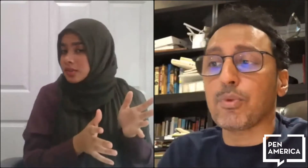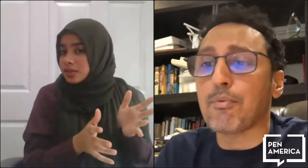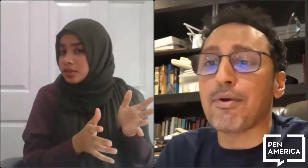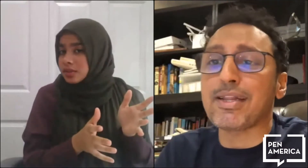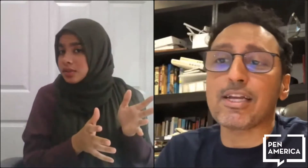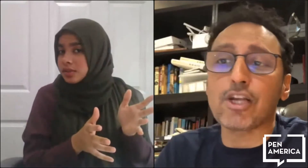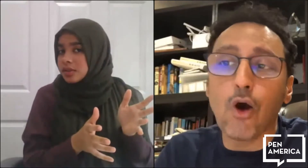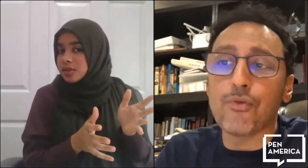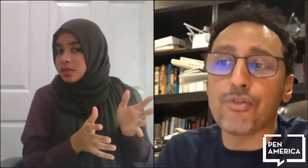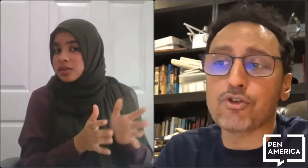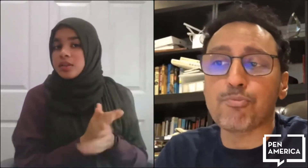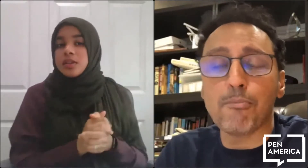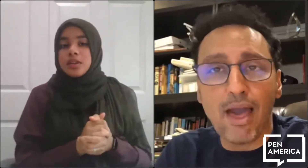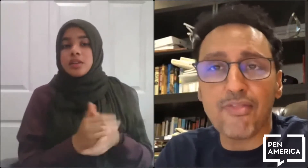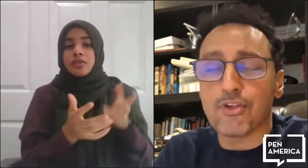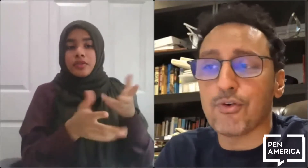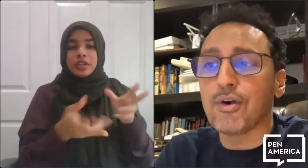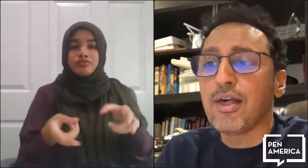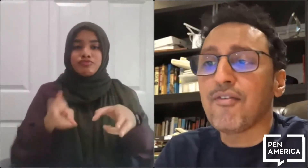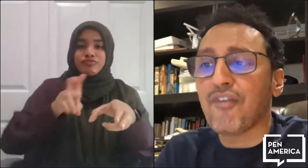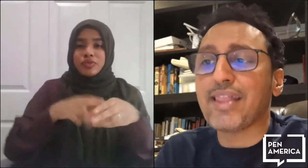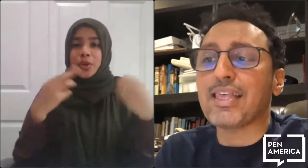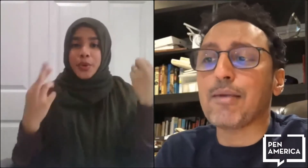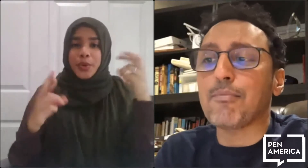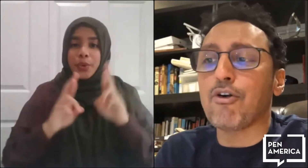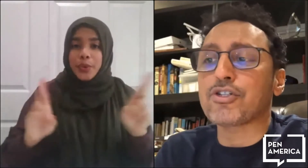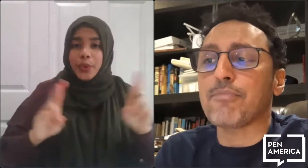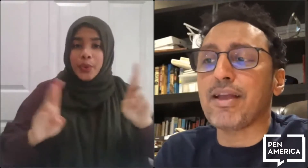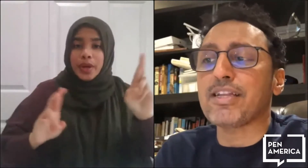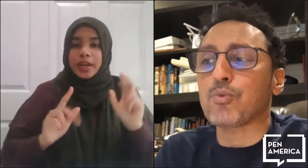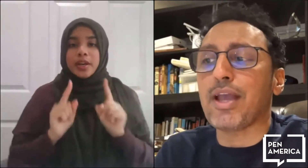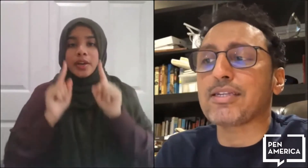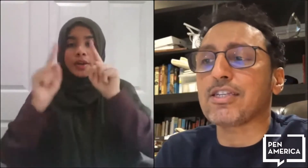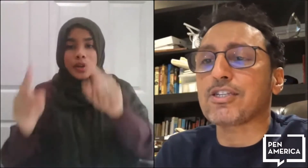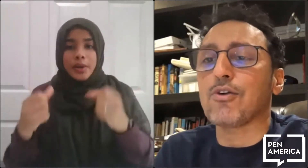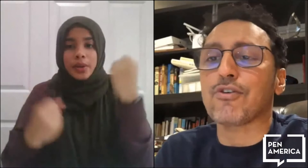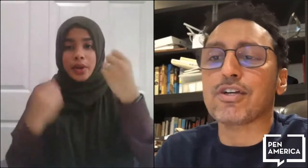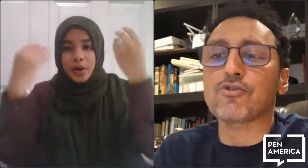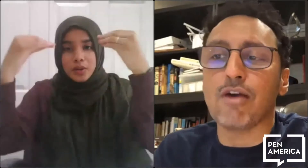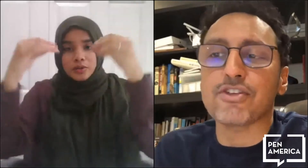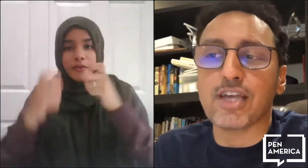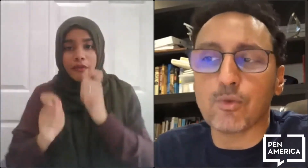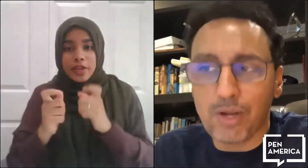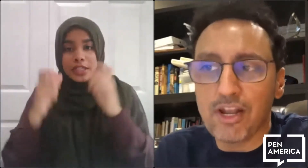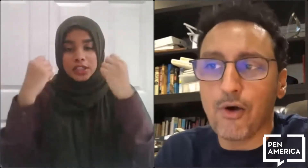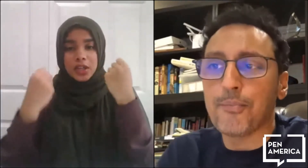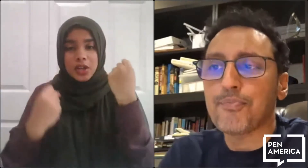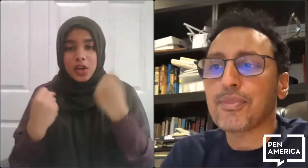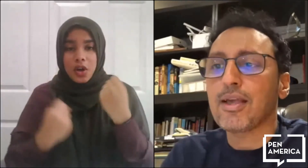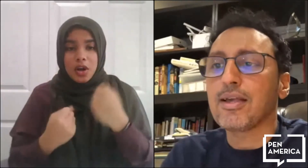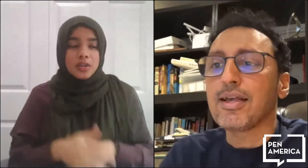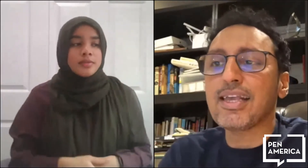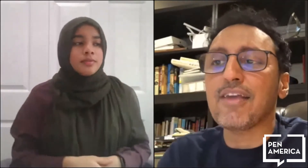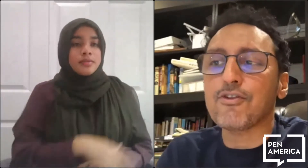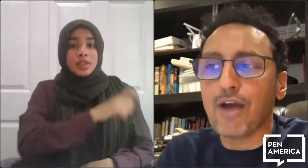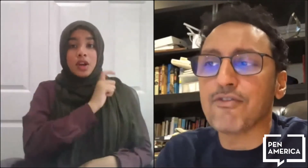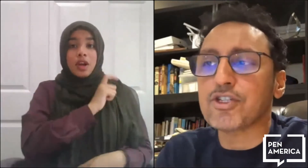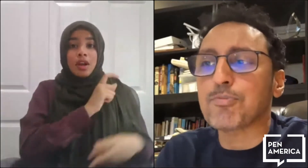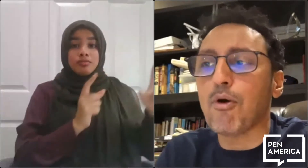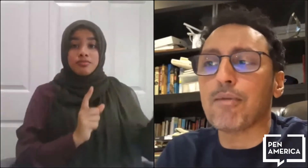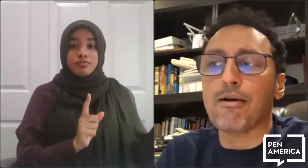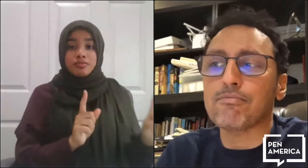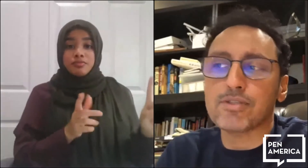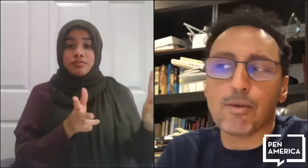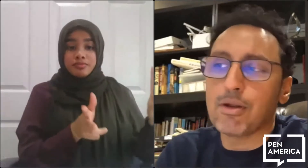until we'd gotten into the ready to go, Trooper Matthew finally emerged and made his way to the tow truck's driver's side window. He and the